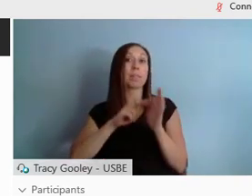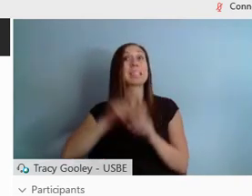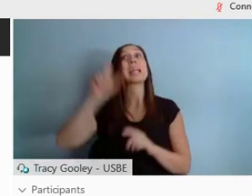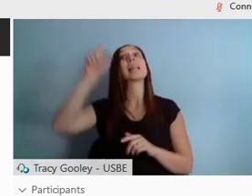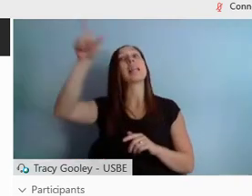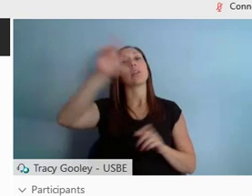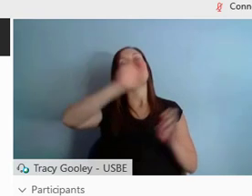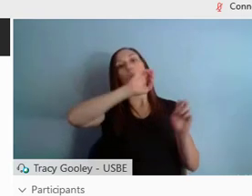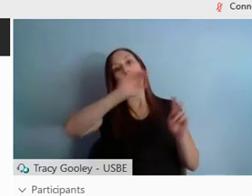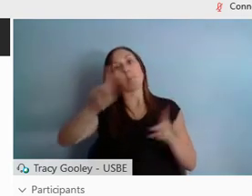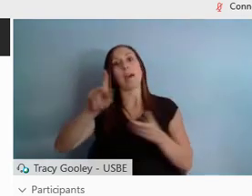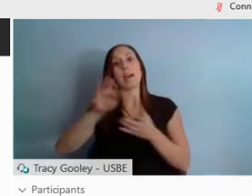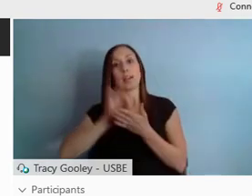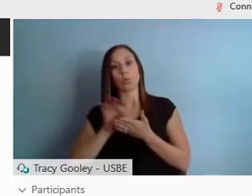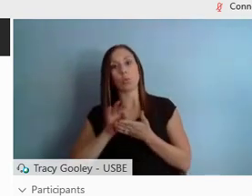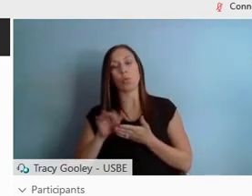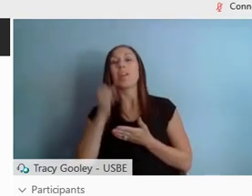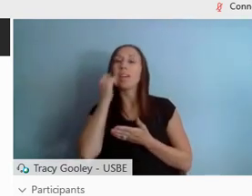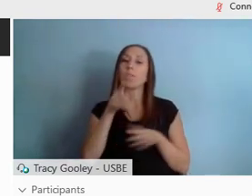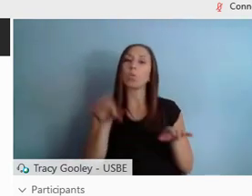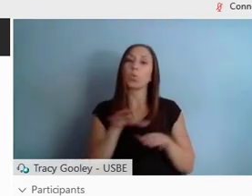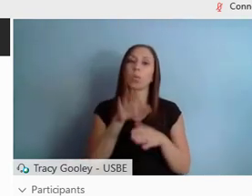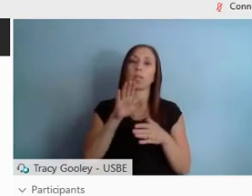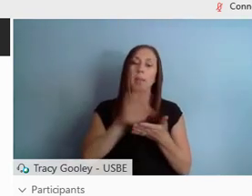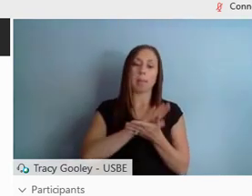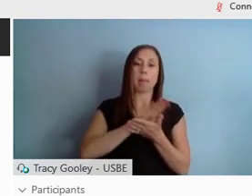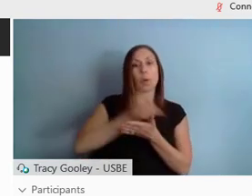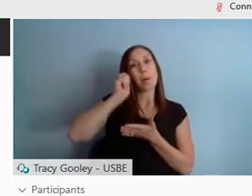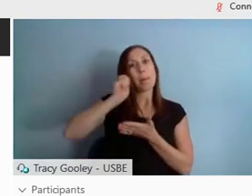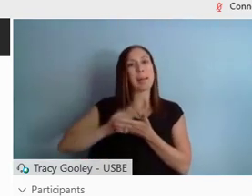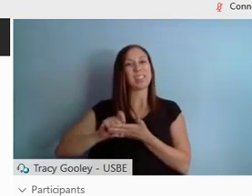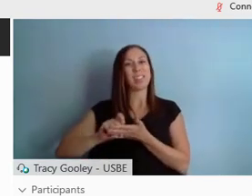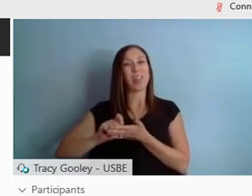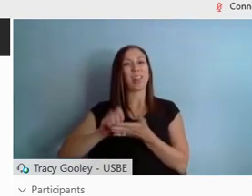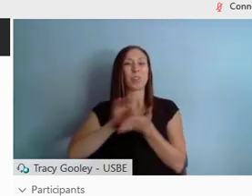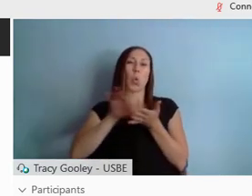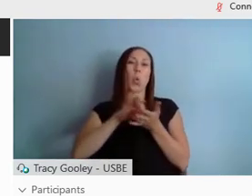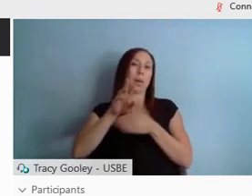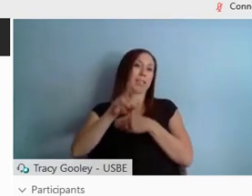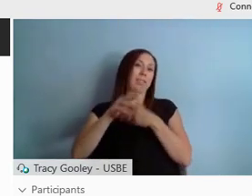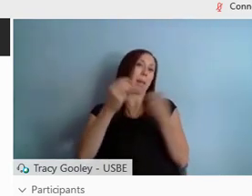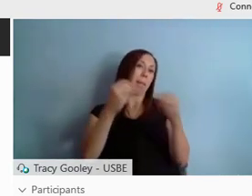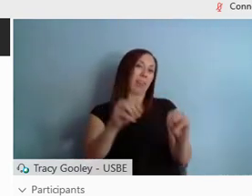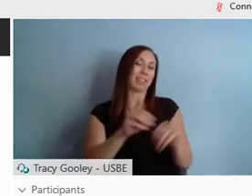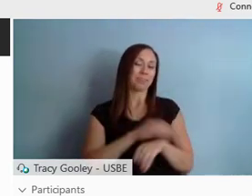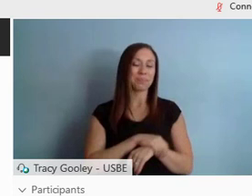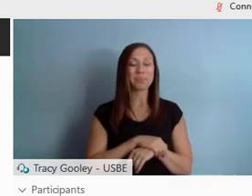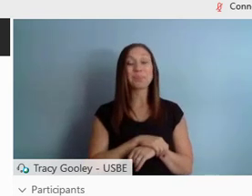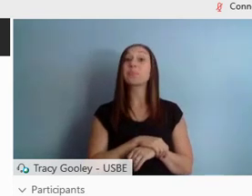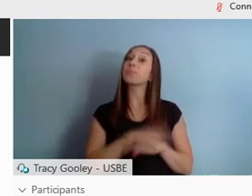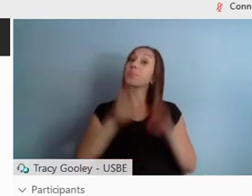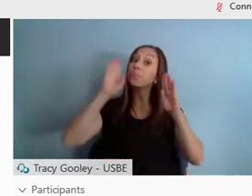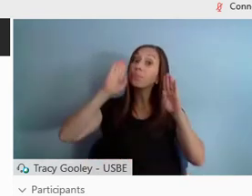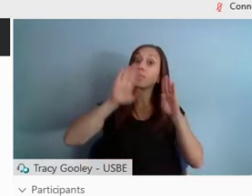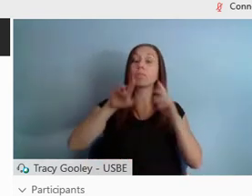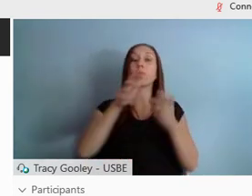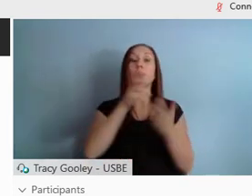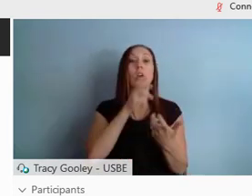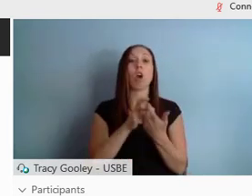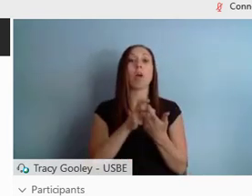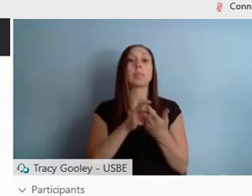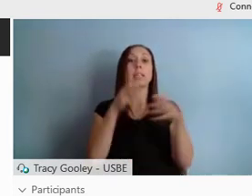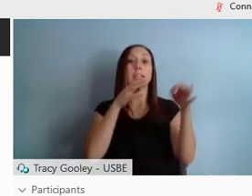and score it later if you're doing the paper and pencil scoring. And then just pay attention to your